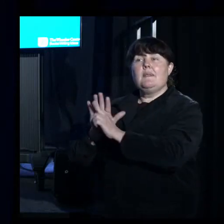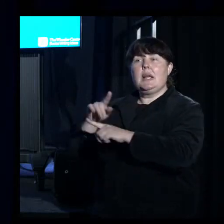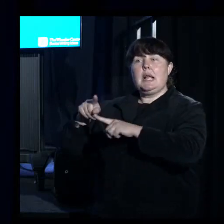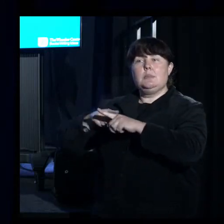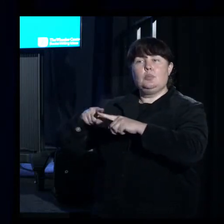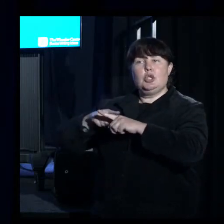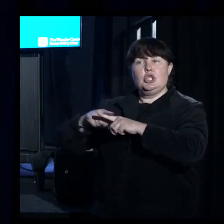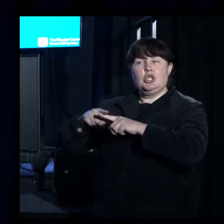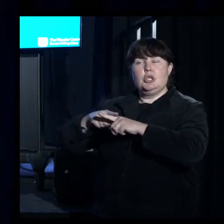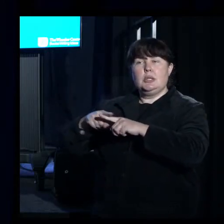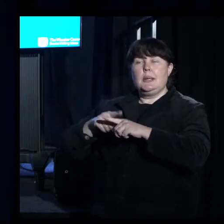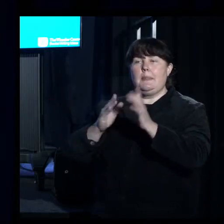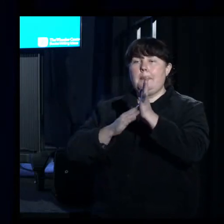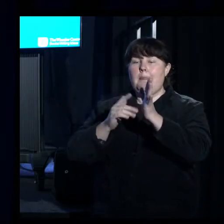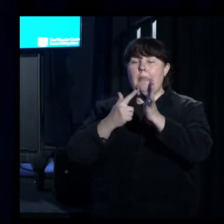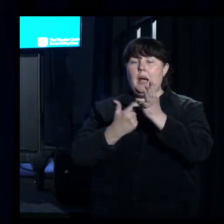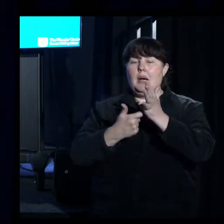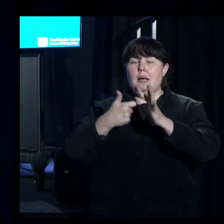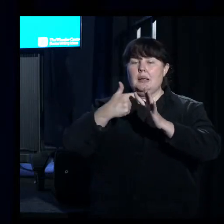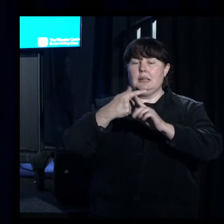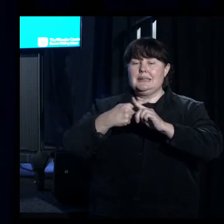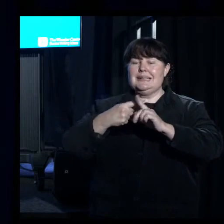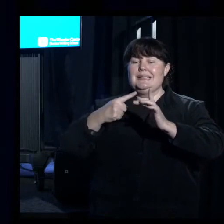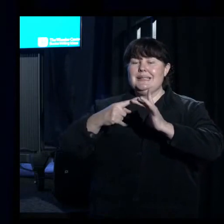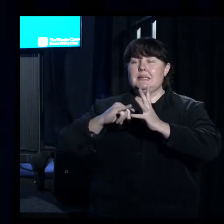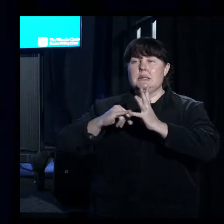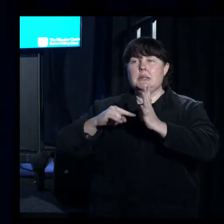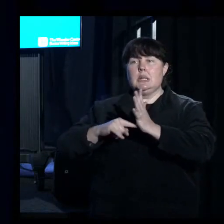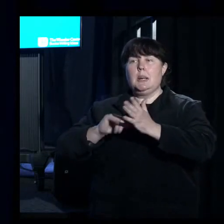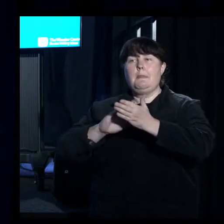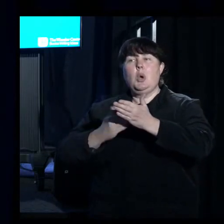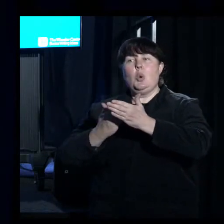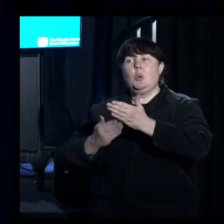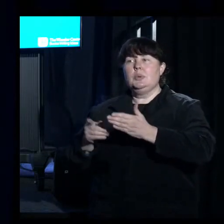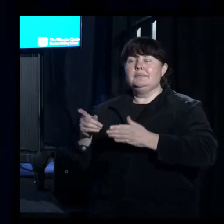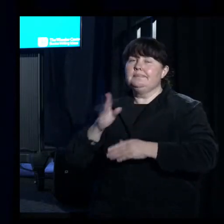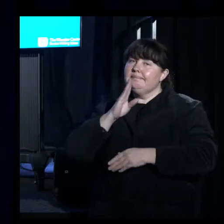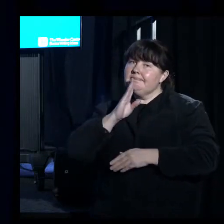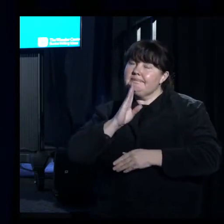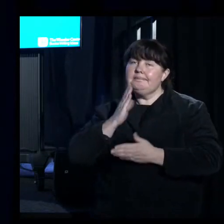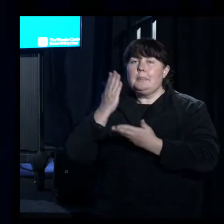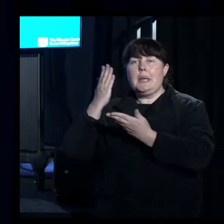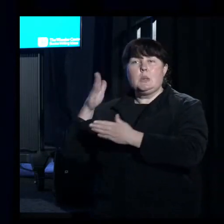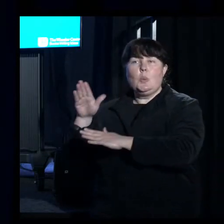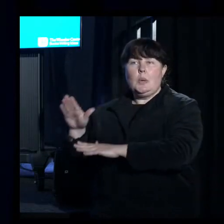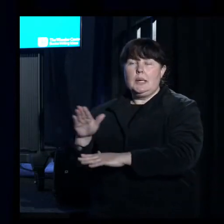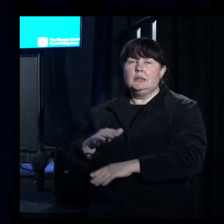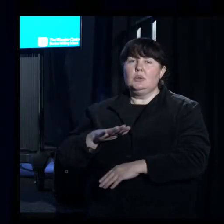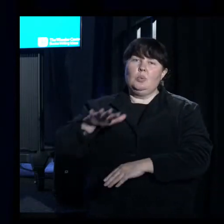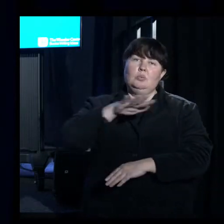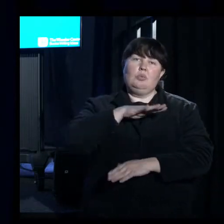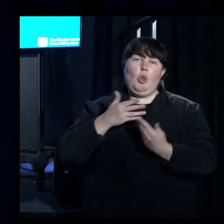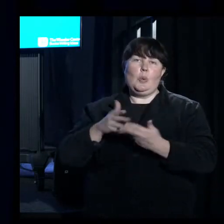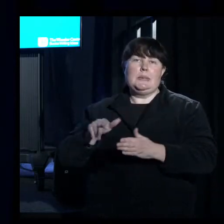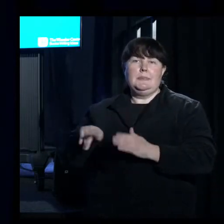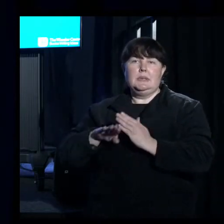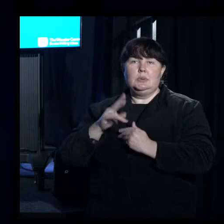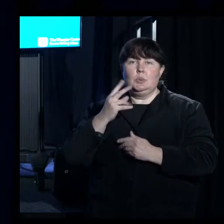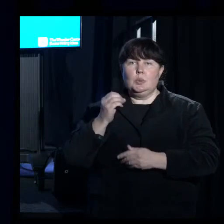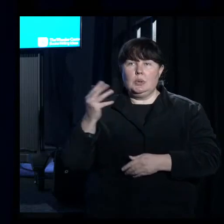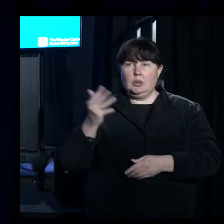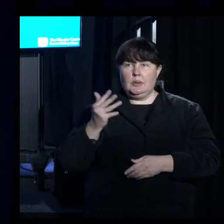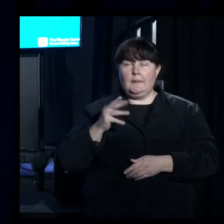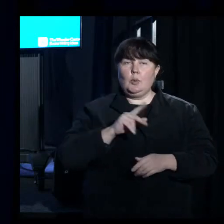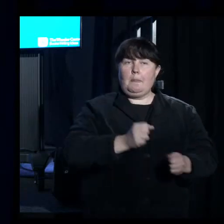Marxist poet that we sadly all lost in 2019. It's called For Power, for Prayer,